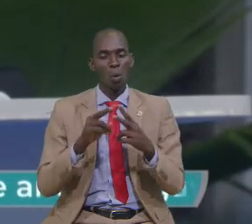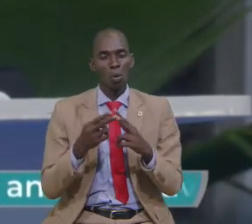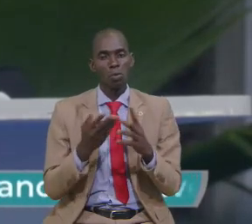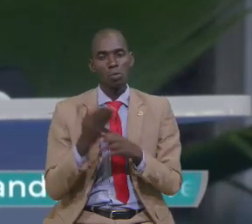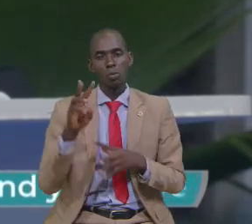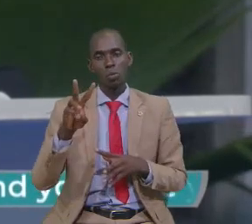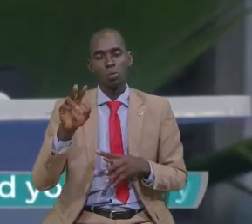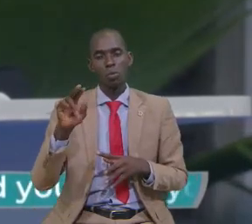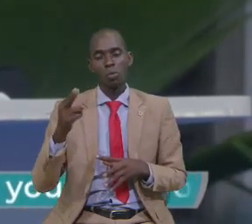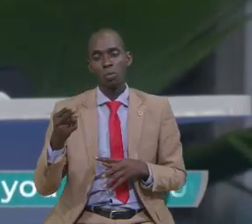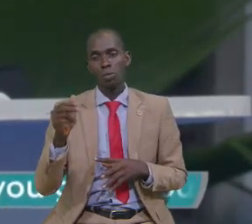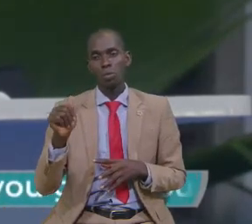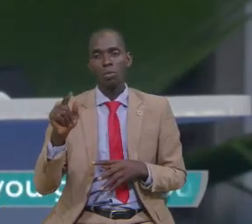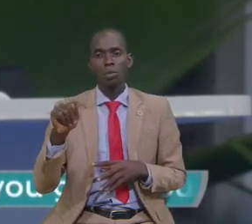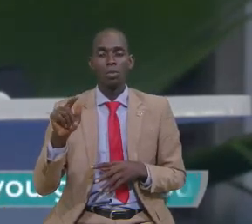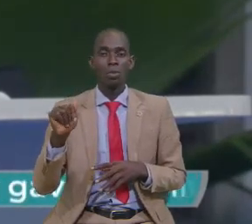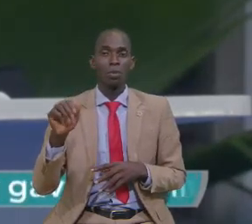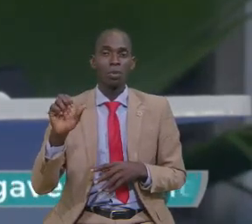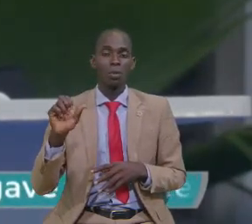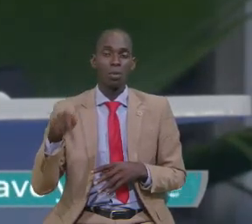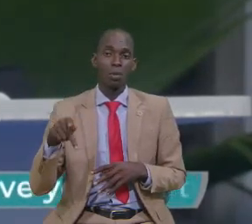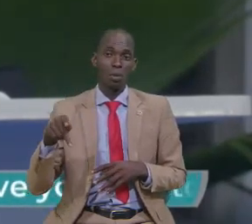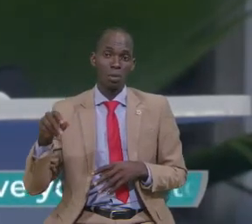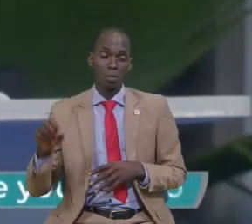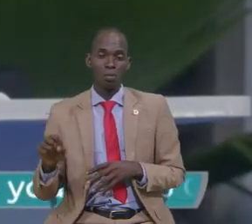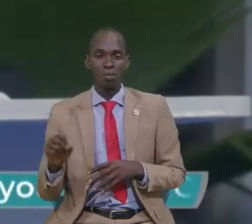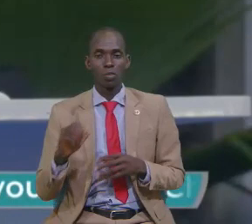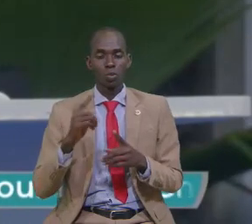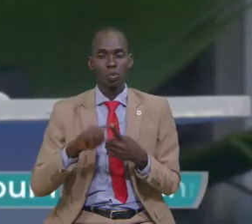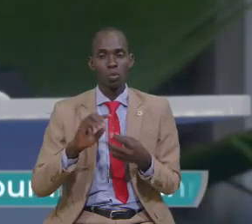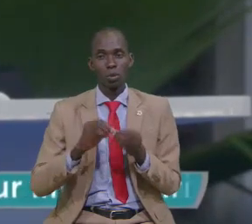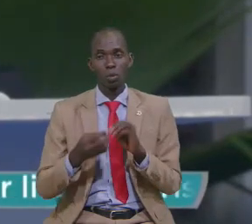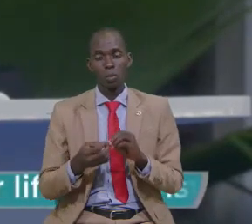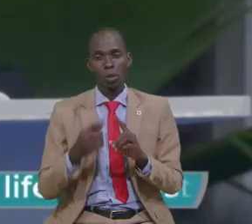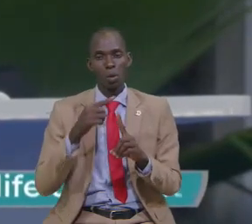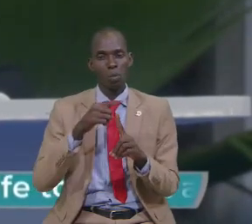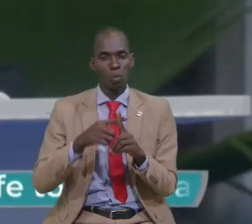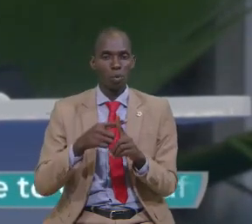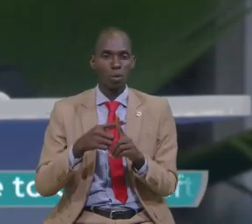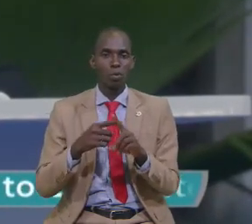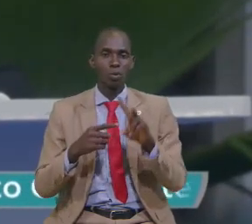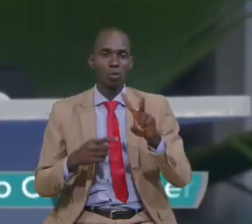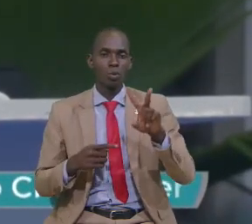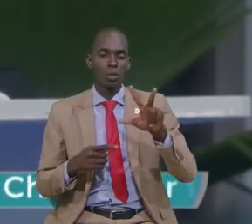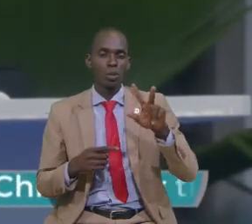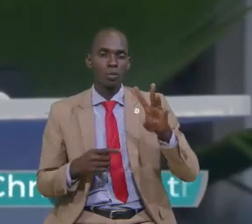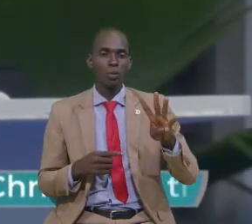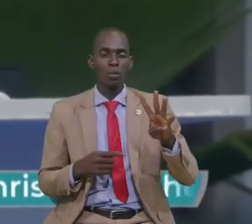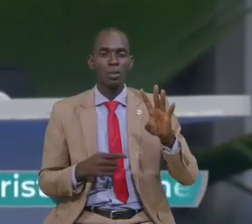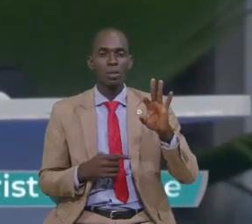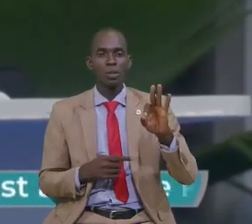Plus two three four nine one five